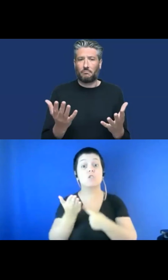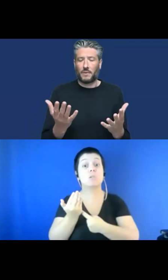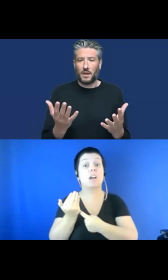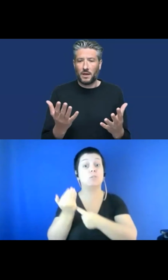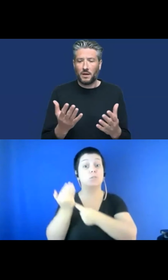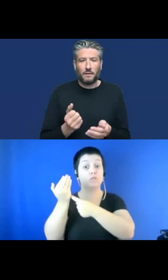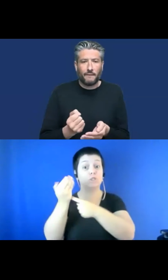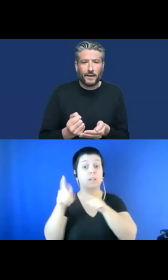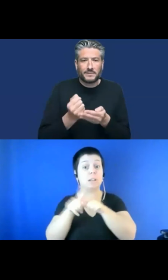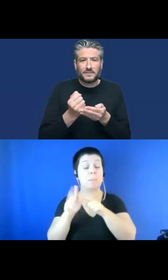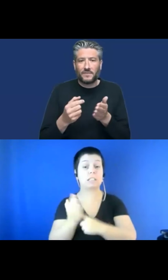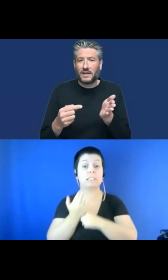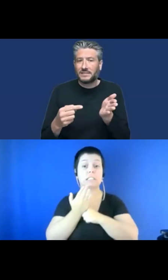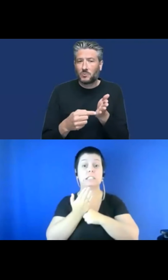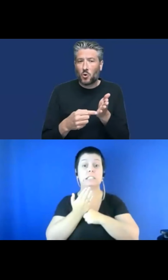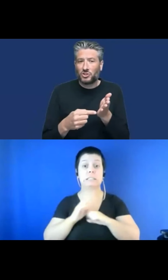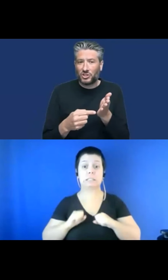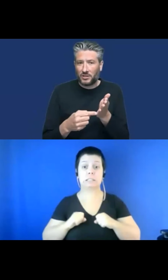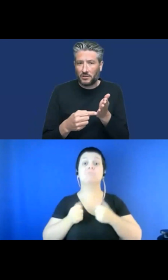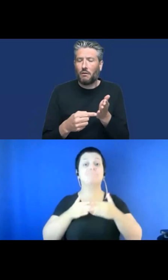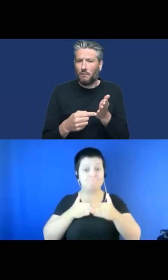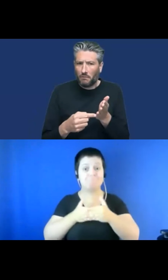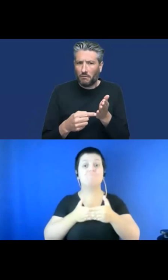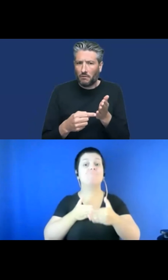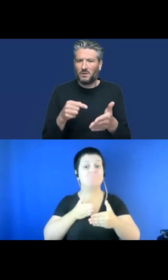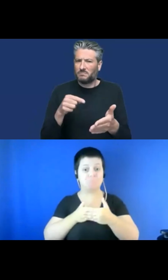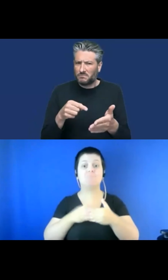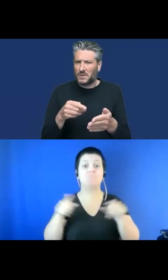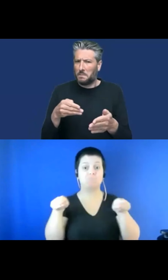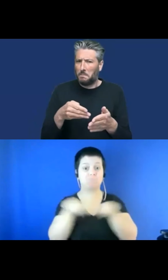assistive aids that were also a barrier to